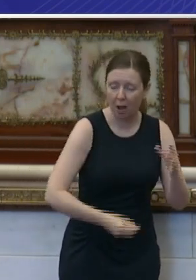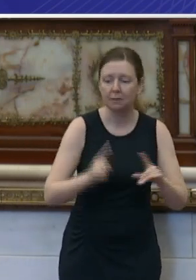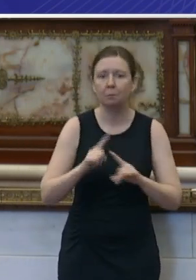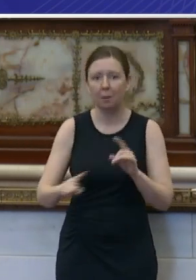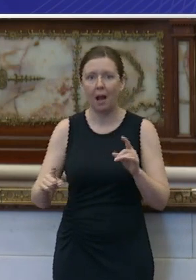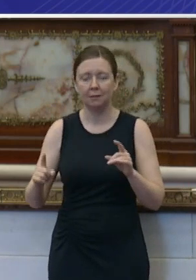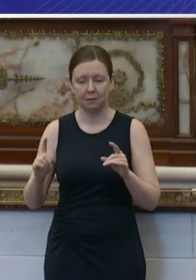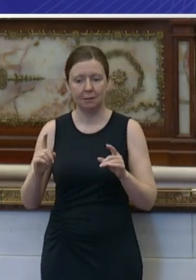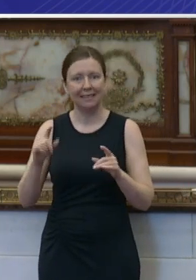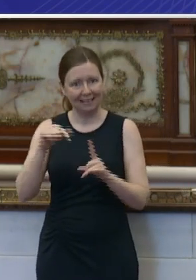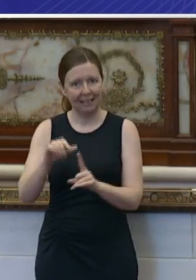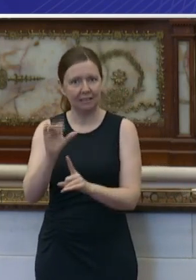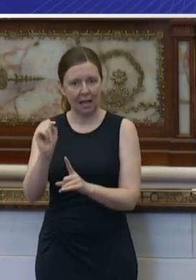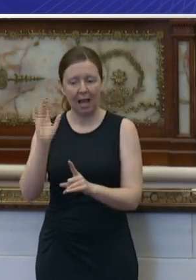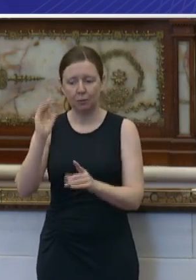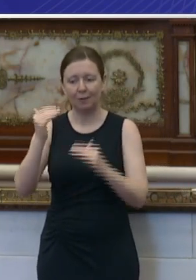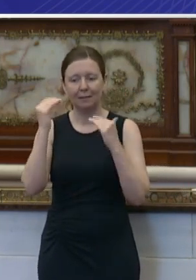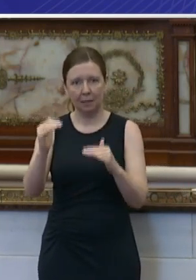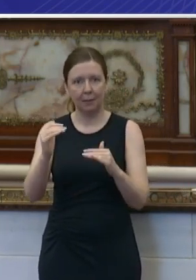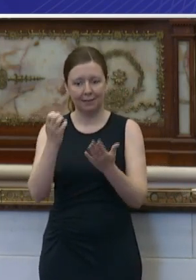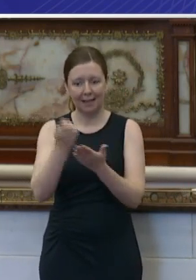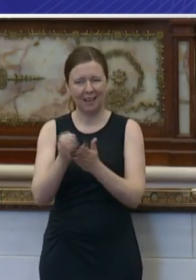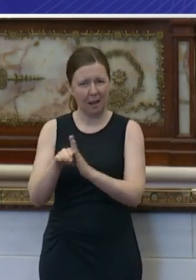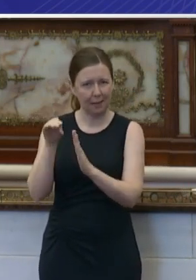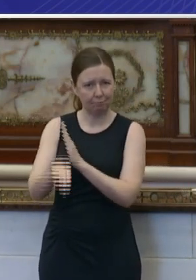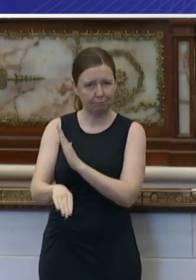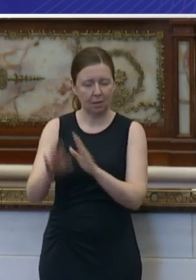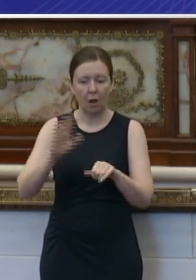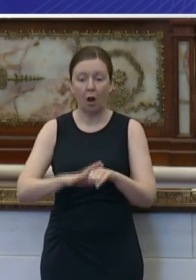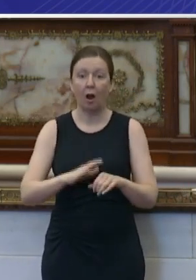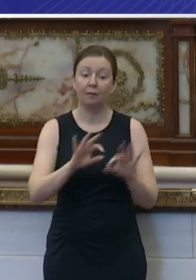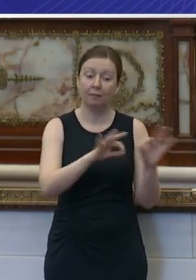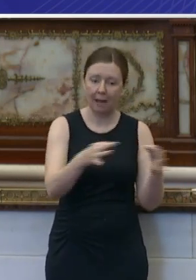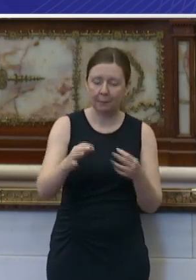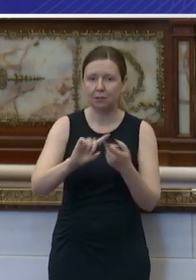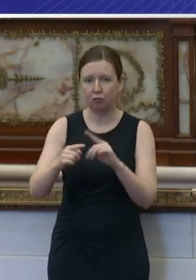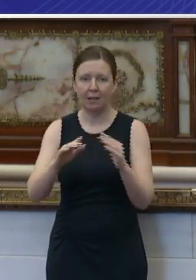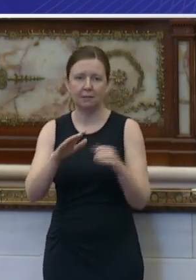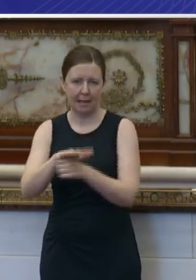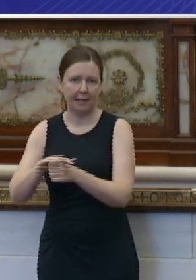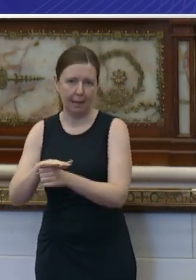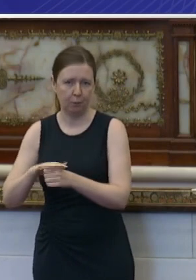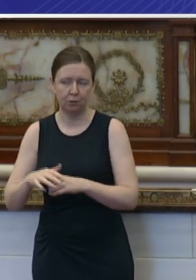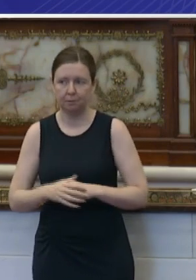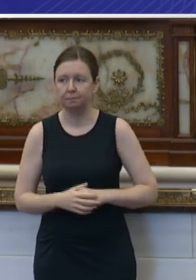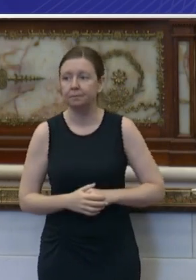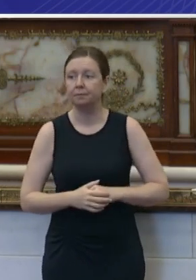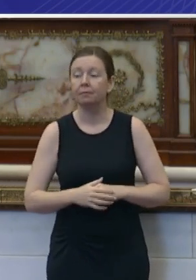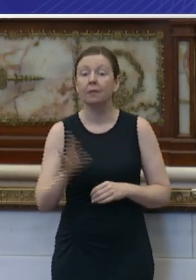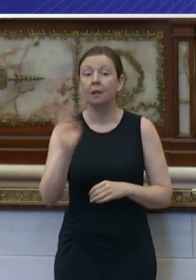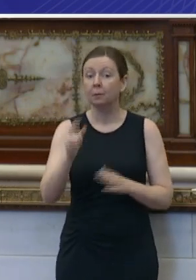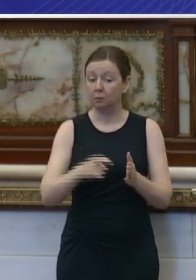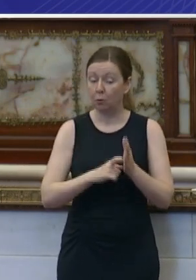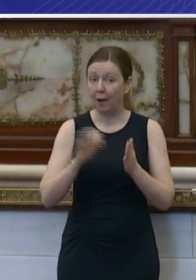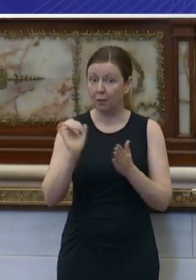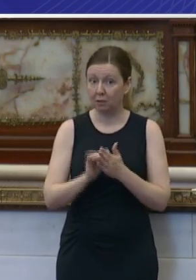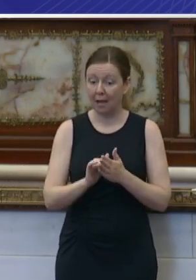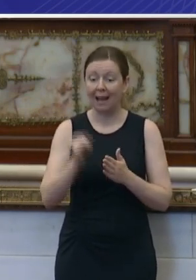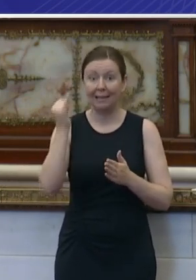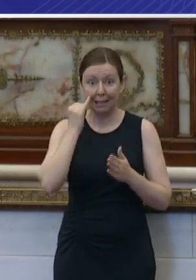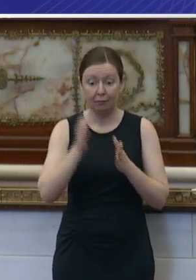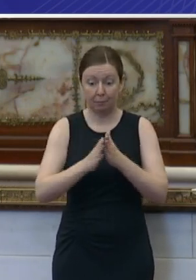one way to limit the economic fallout on our families, friends, and neighbors. This bill will require that in the event of a